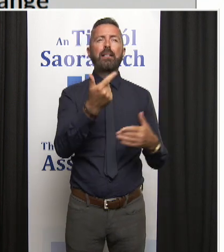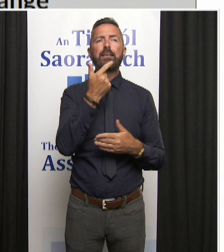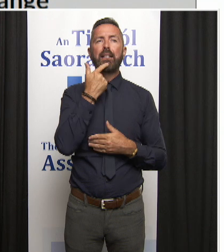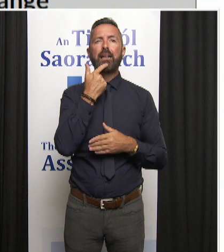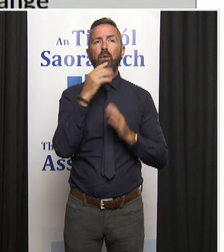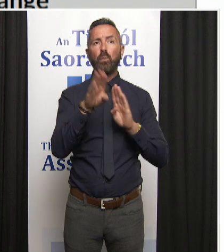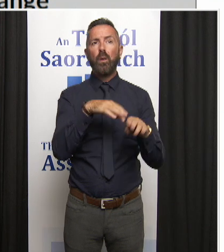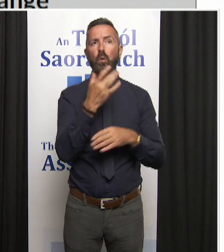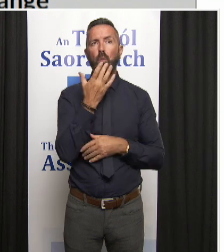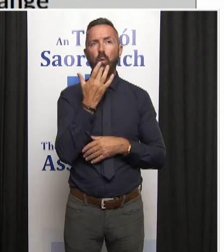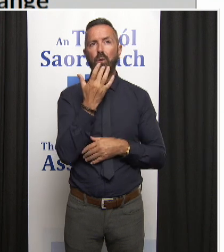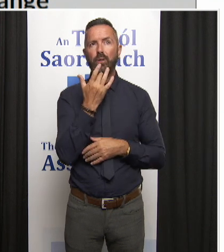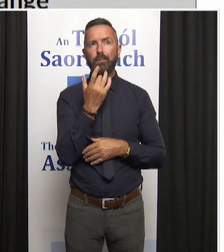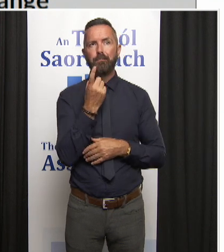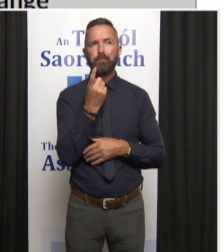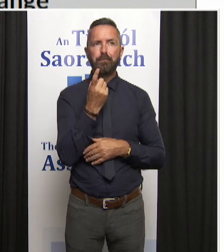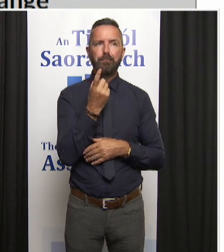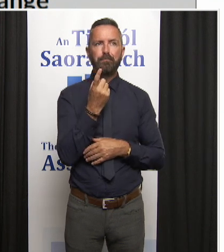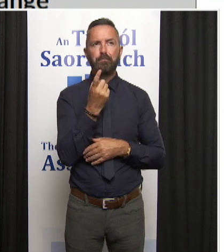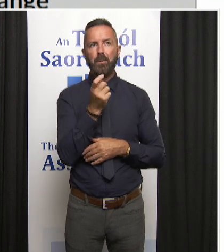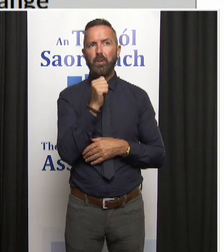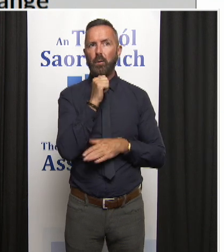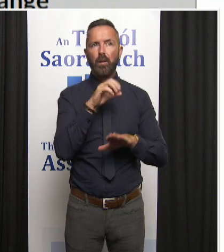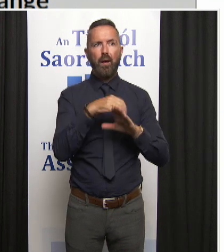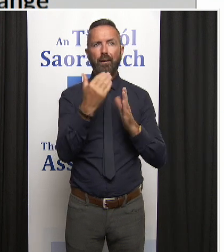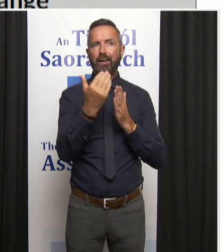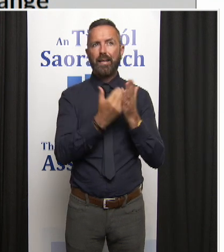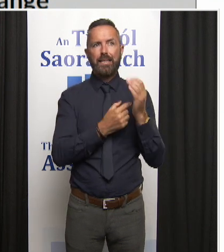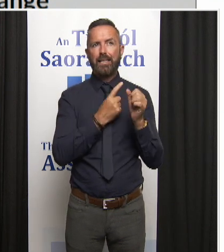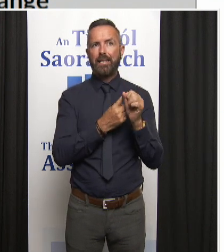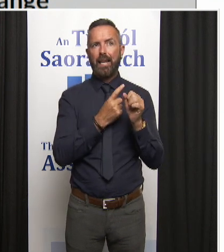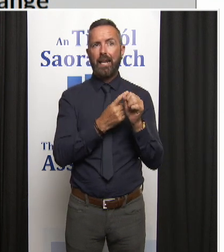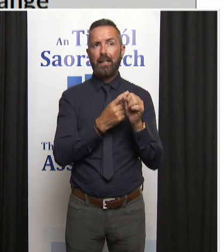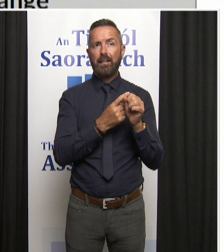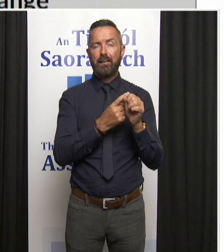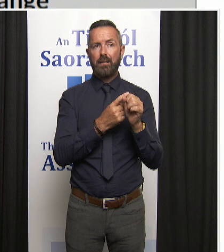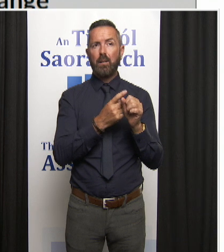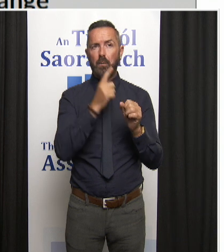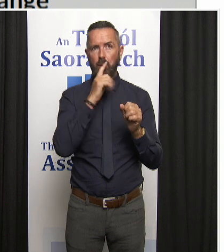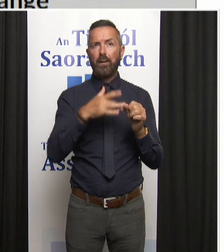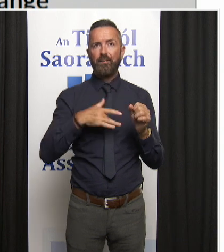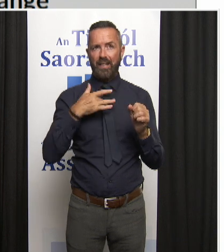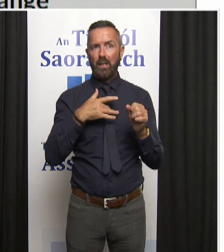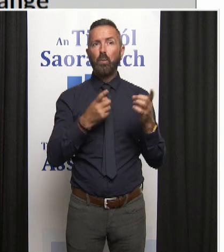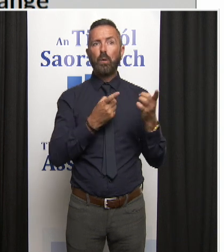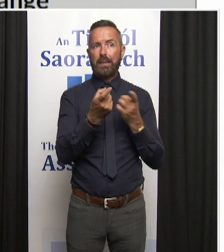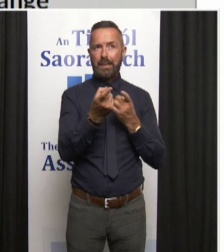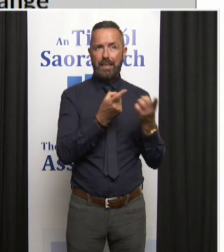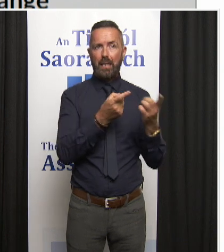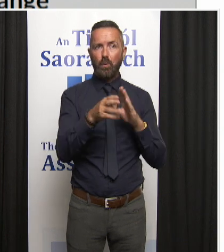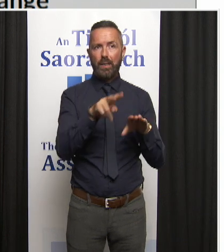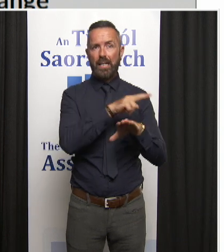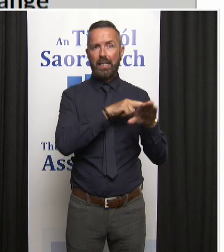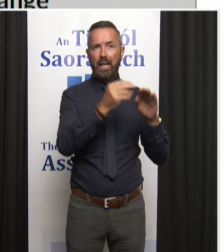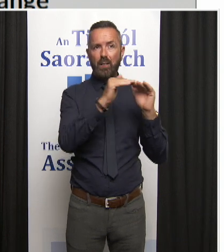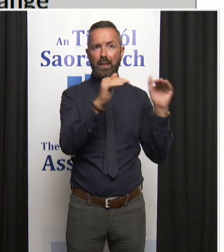water. That was not on the list, but again, as it was felt that this was being dealt at a national level, it was better